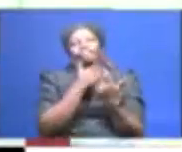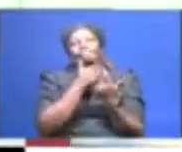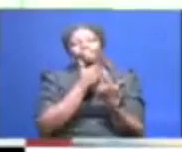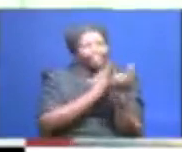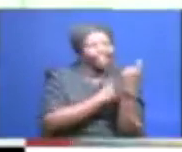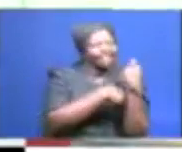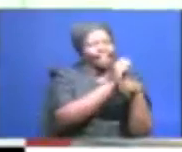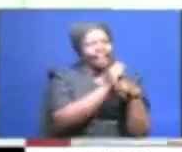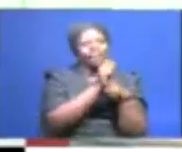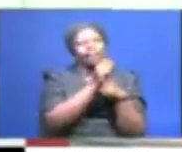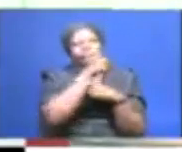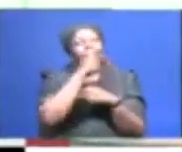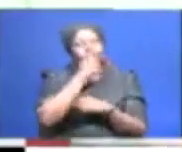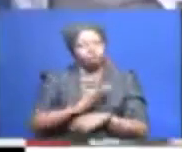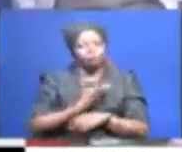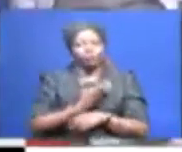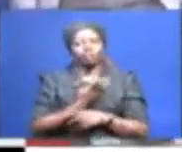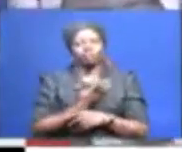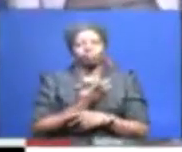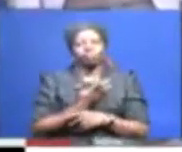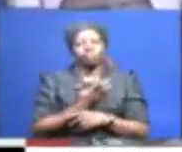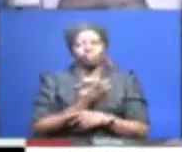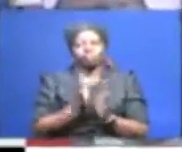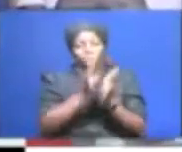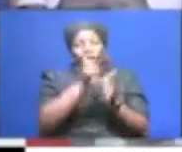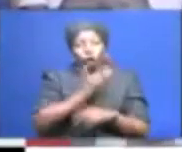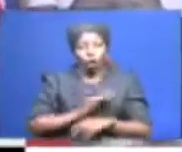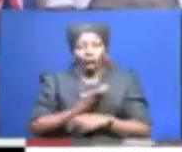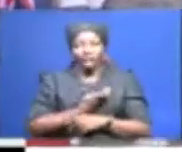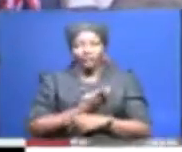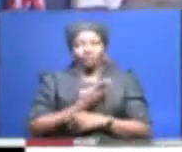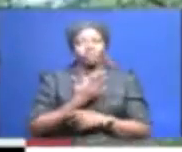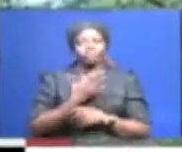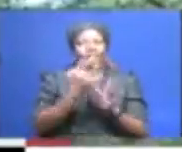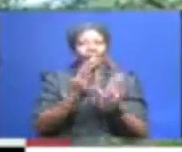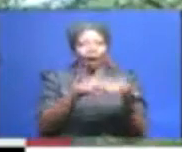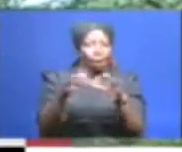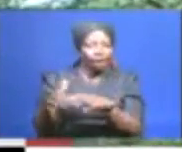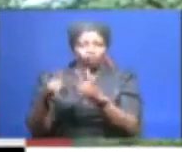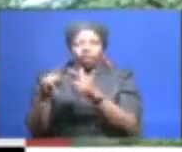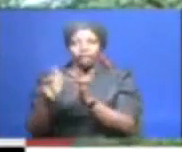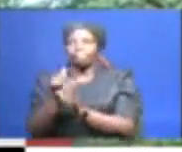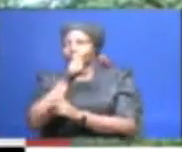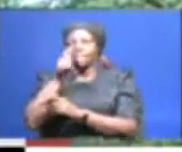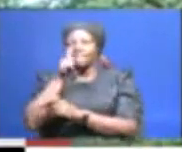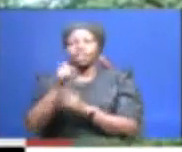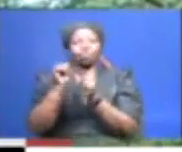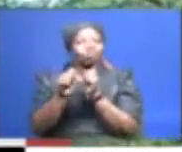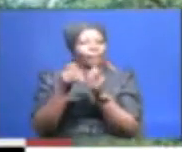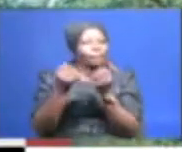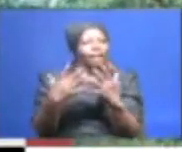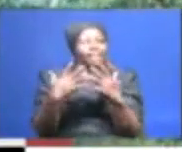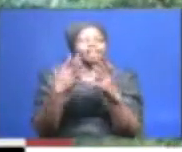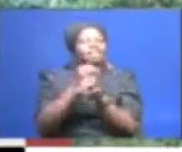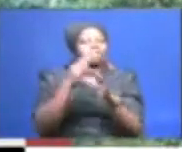intended to improve the performance of the state farms was, however, met with opposition from various stakeholders. Mimi nataka niwaambie ile mambo